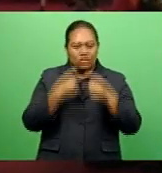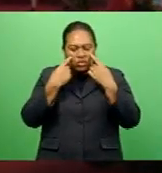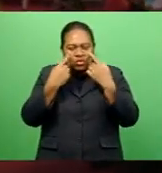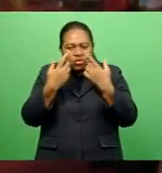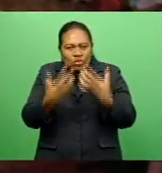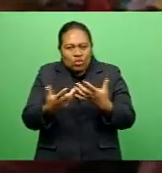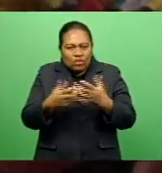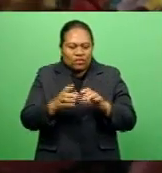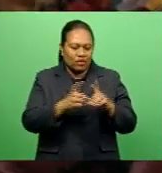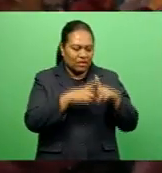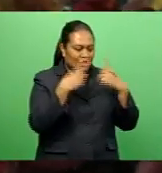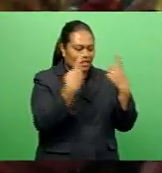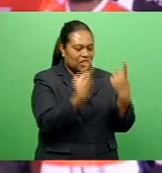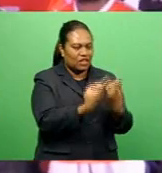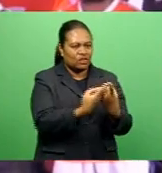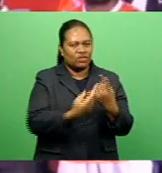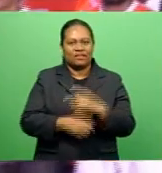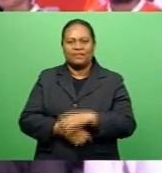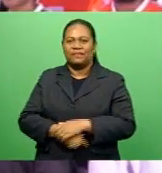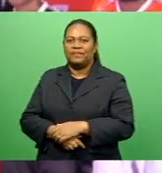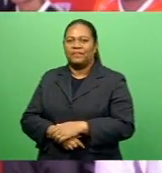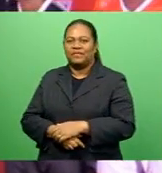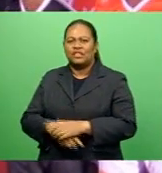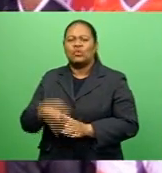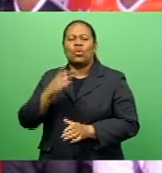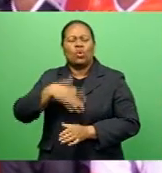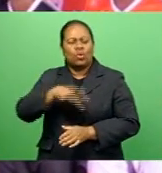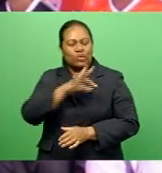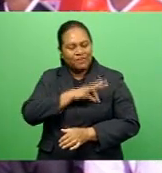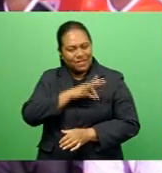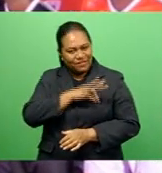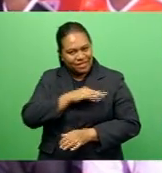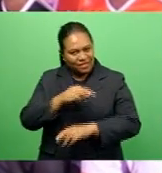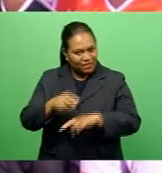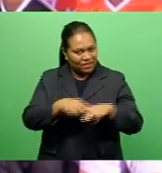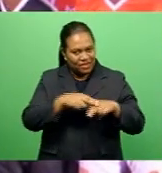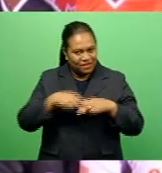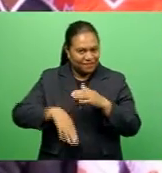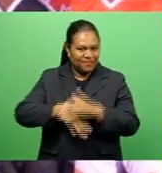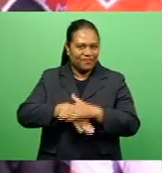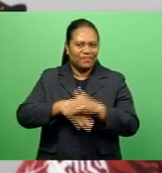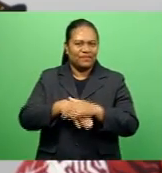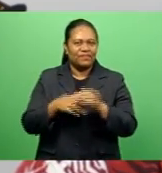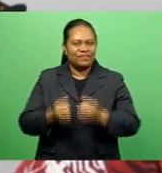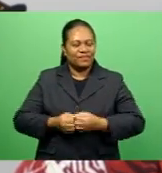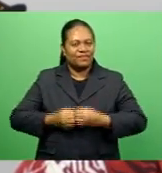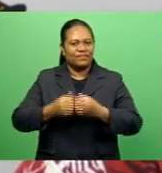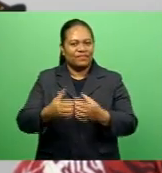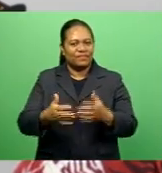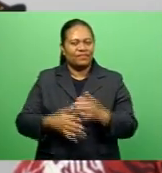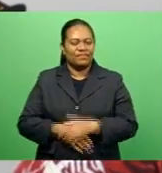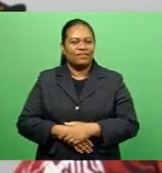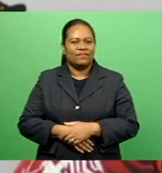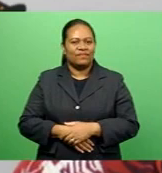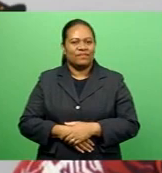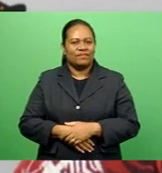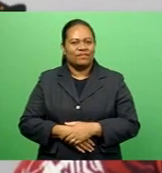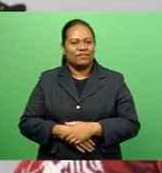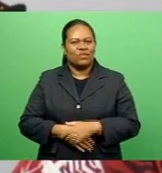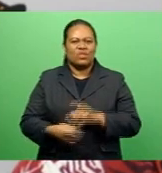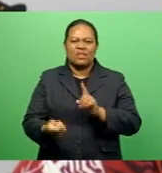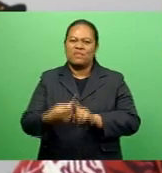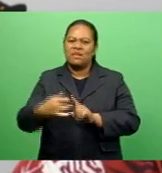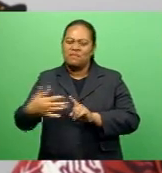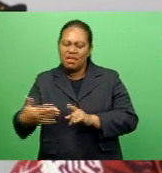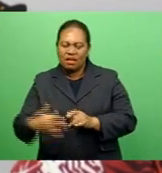each district. Districts have always benefited with FIGFA. We start there for their Premier League and